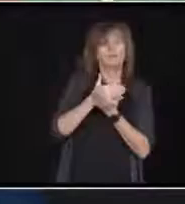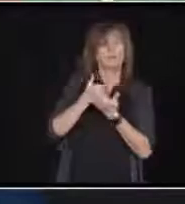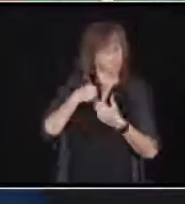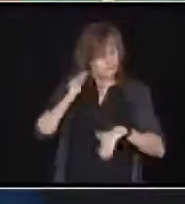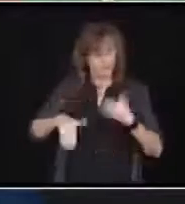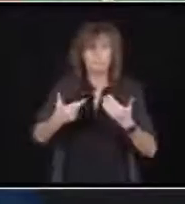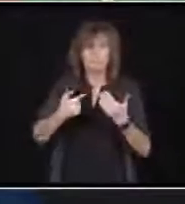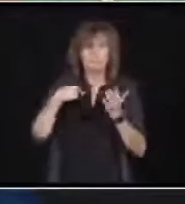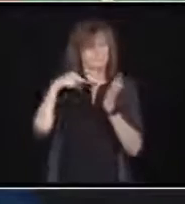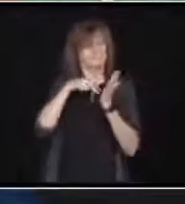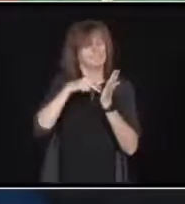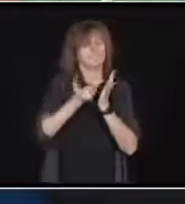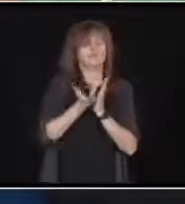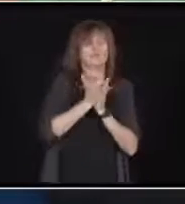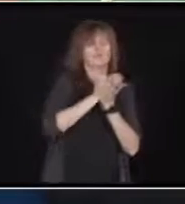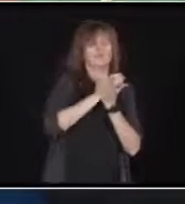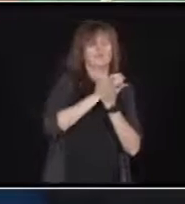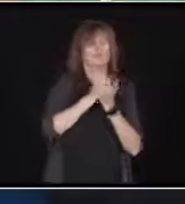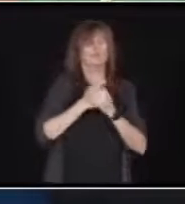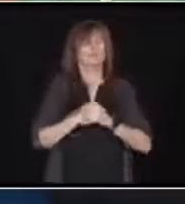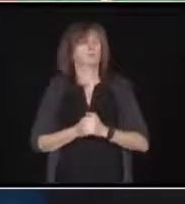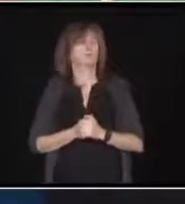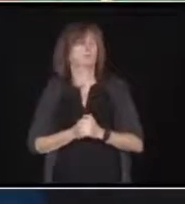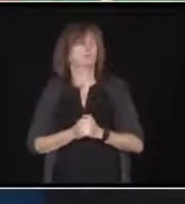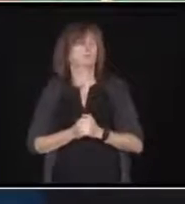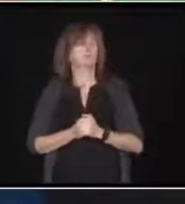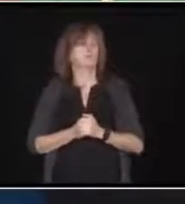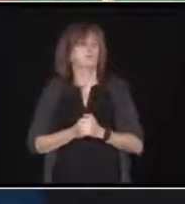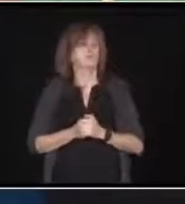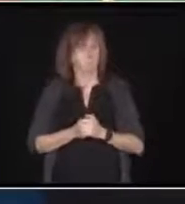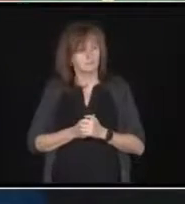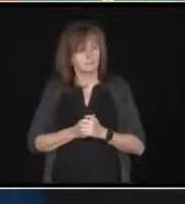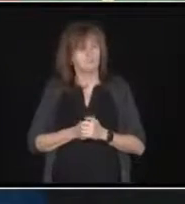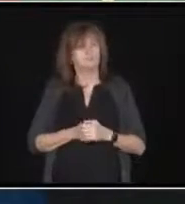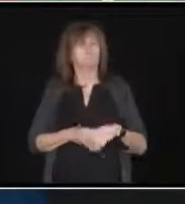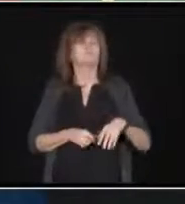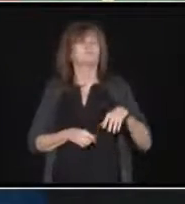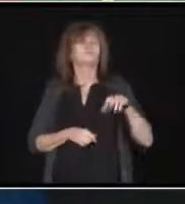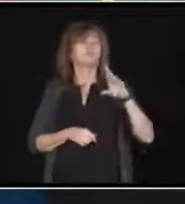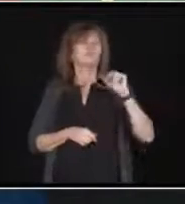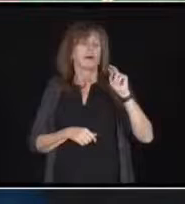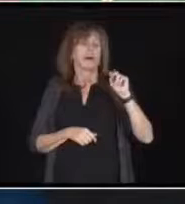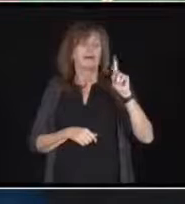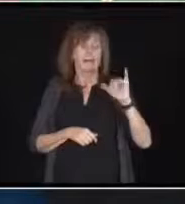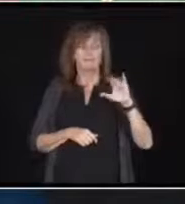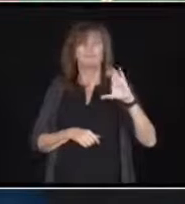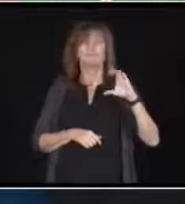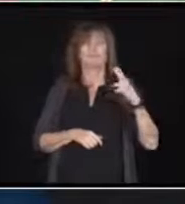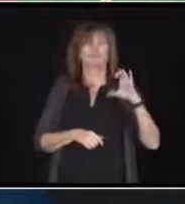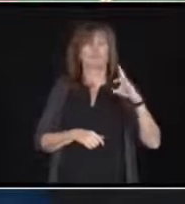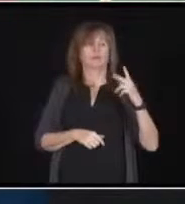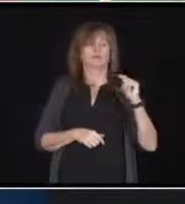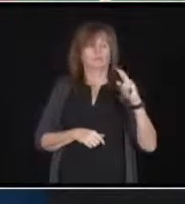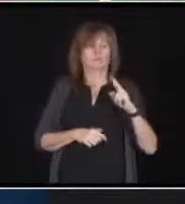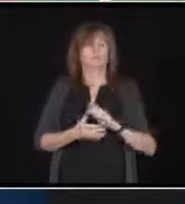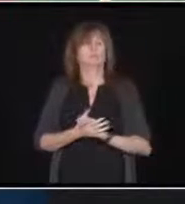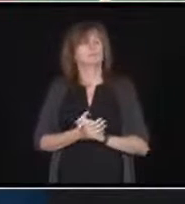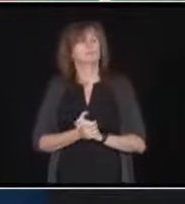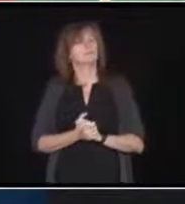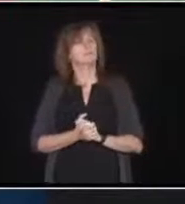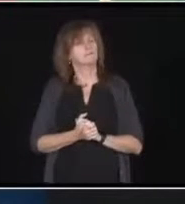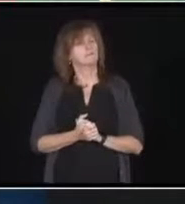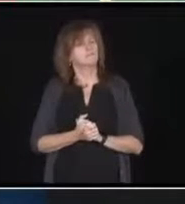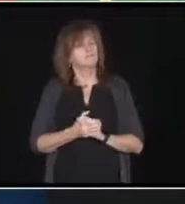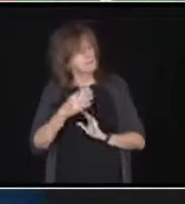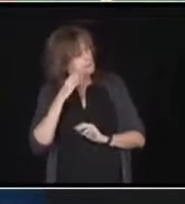question. From Randy Rath at CHCH TV. Please go ahead. Hey, Randy. Hi, Premier.